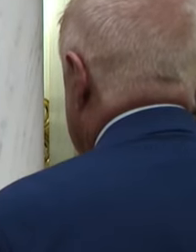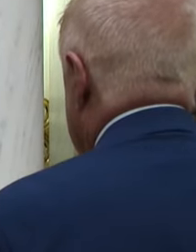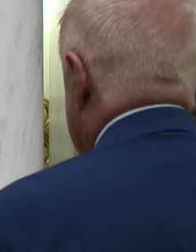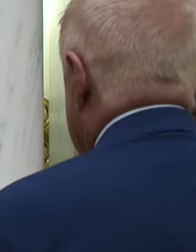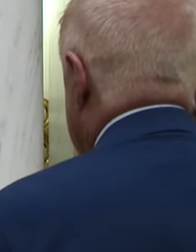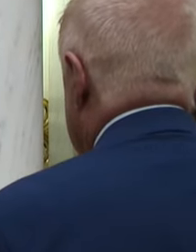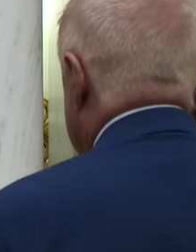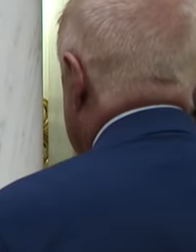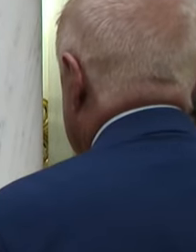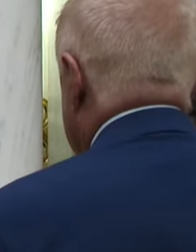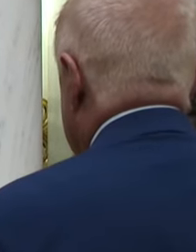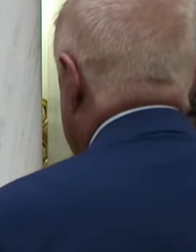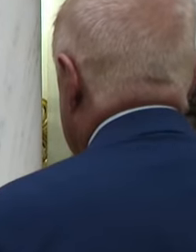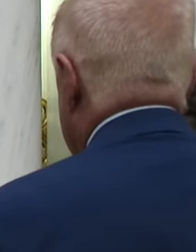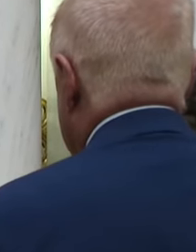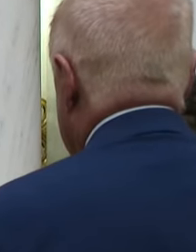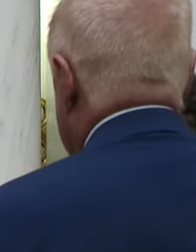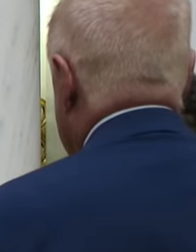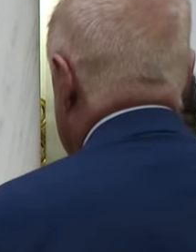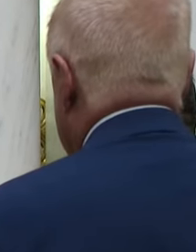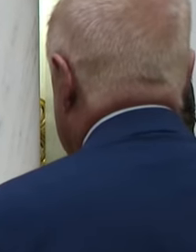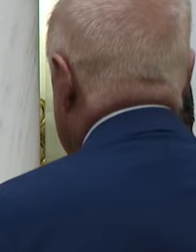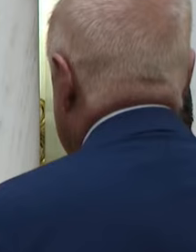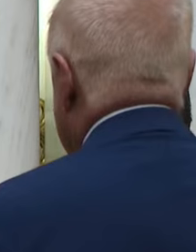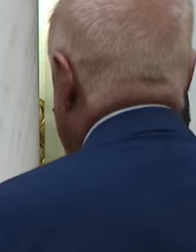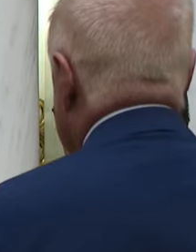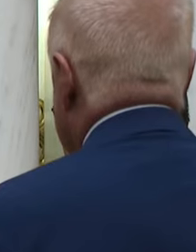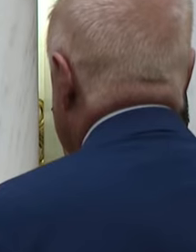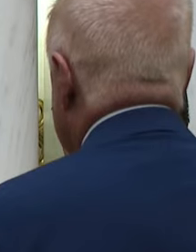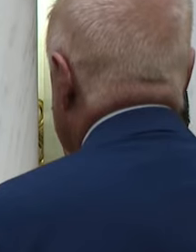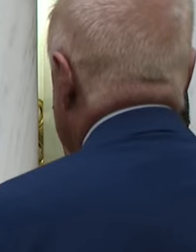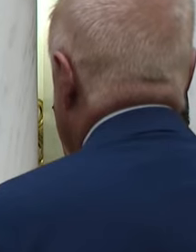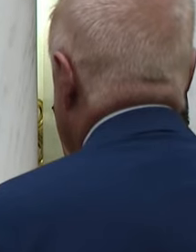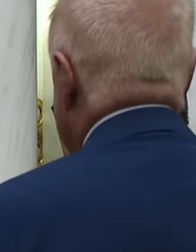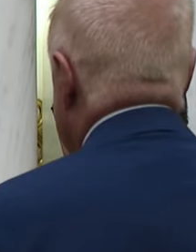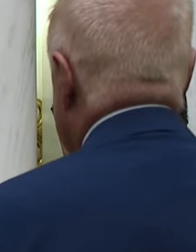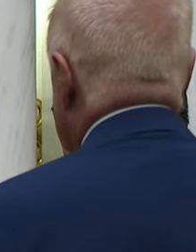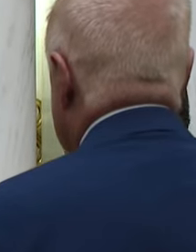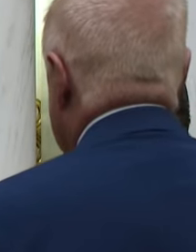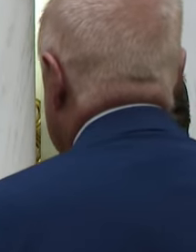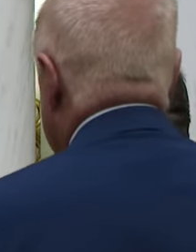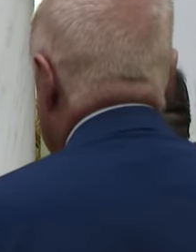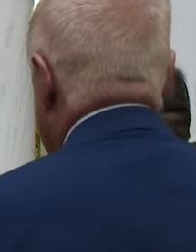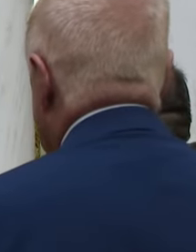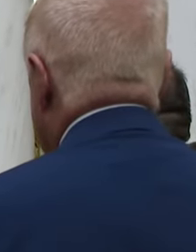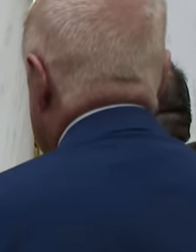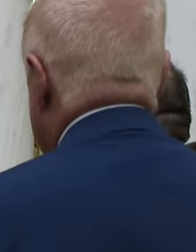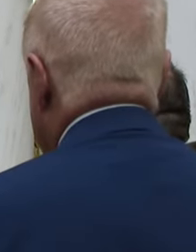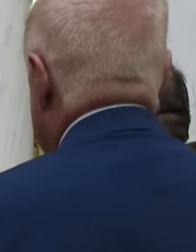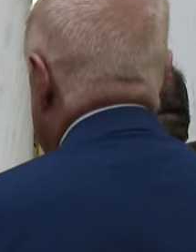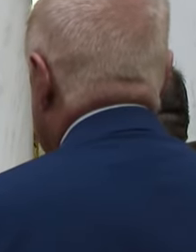Excellency Governor Justice is present and ready to address the Joint Assembly.